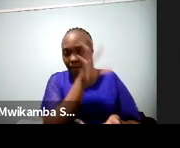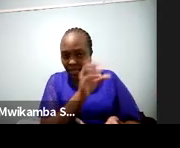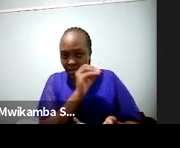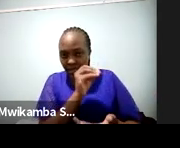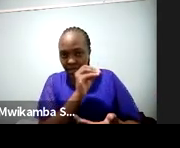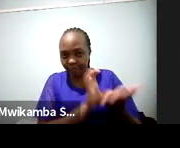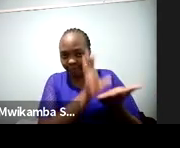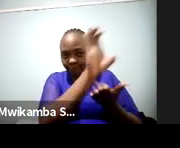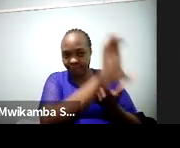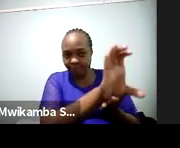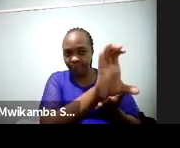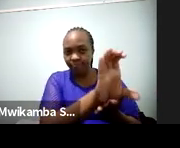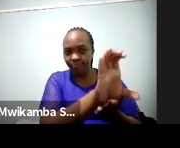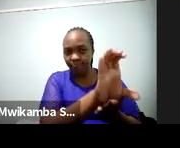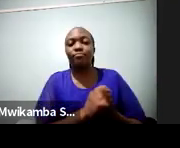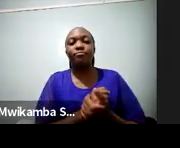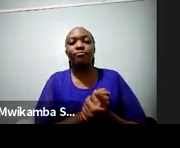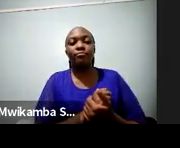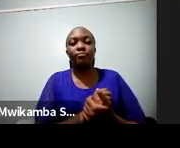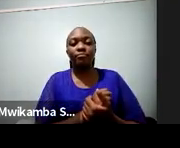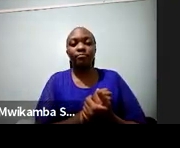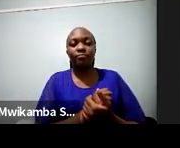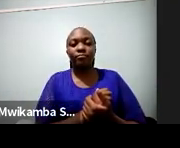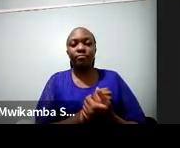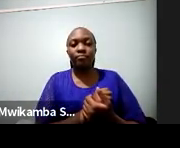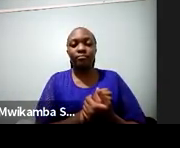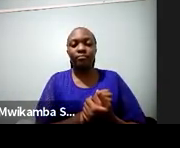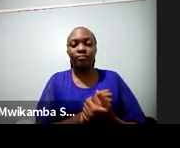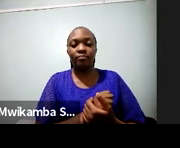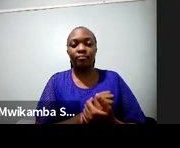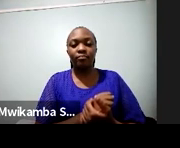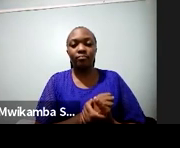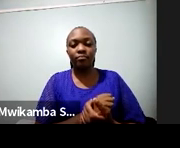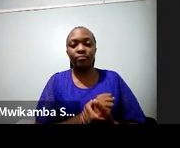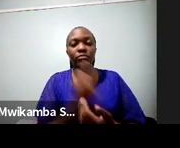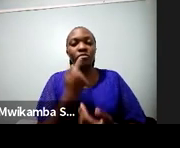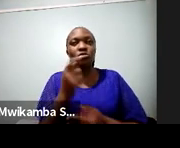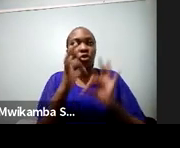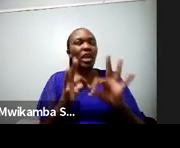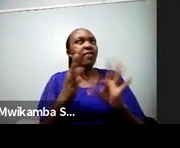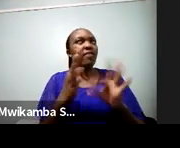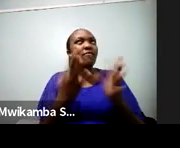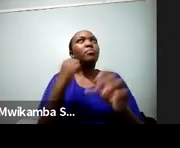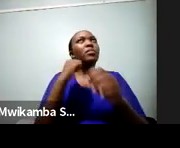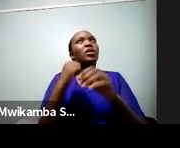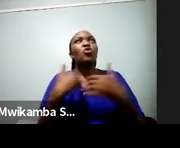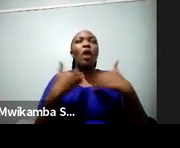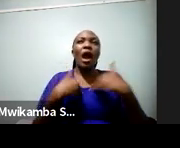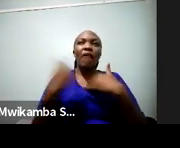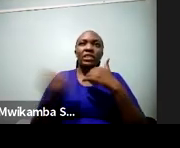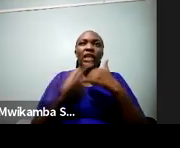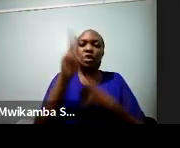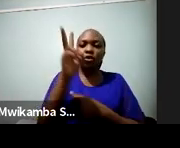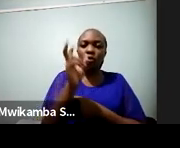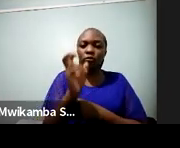should be around 5% of your salary. So if we are working with a salary of 20, you can do 5% of 20, and you can know what 5% of